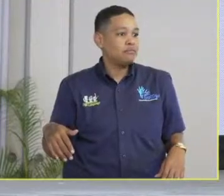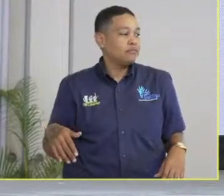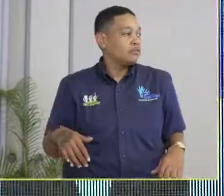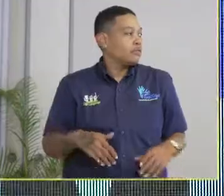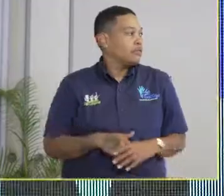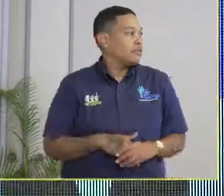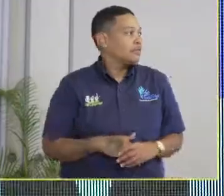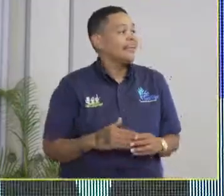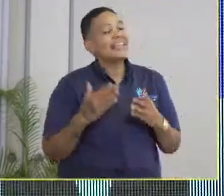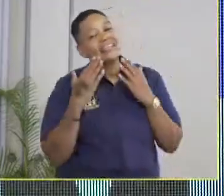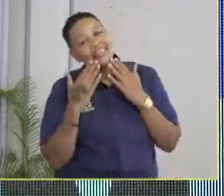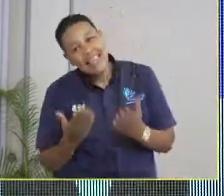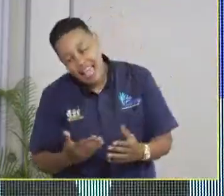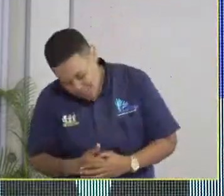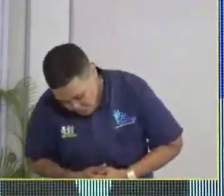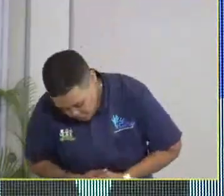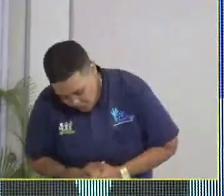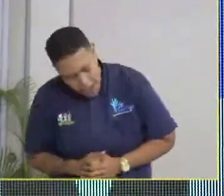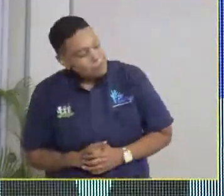Thank you so much.